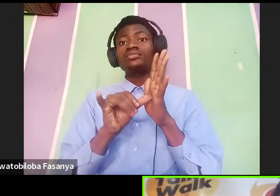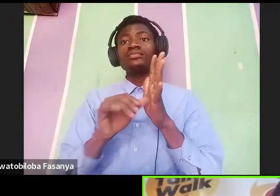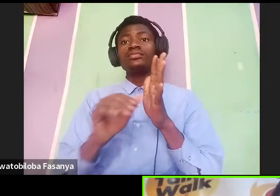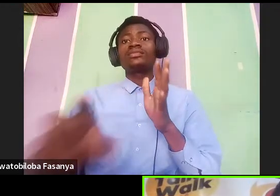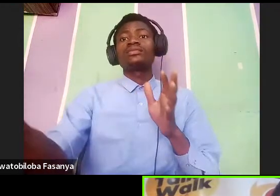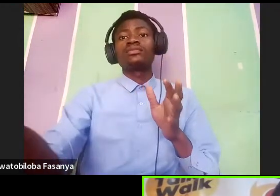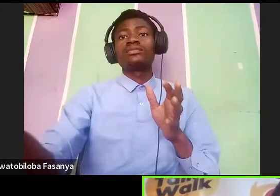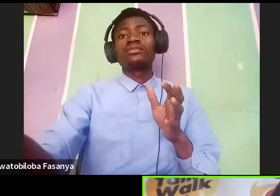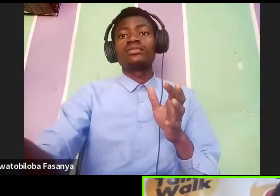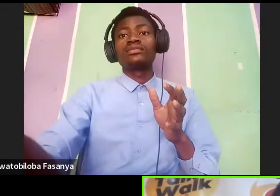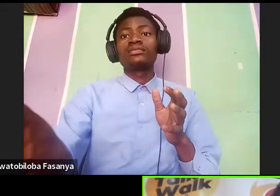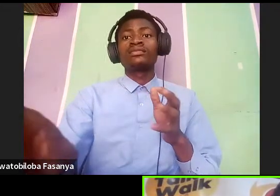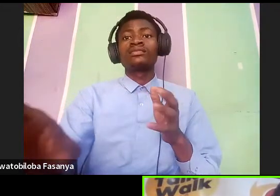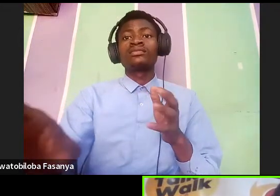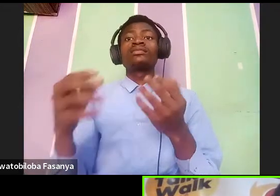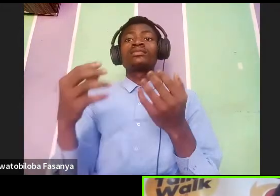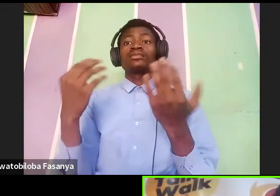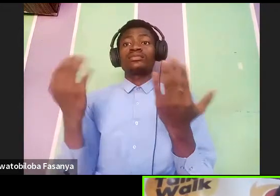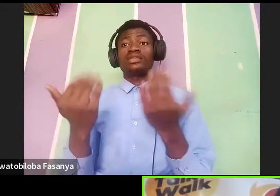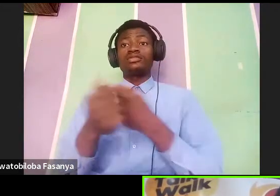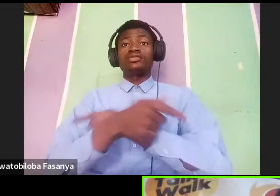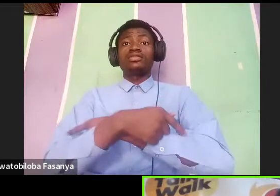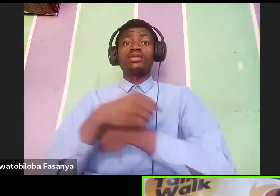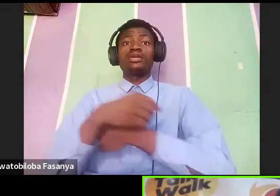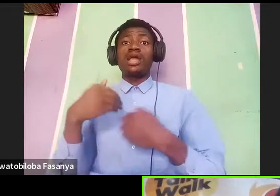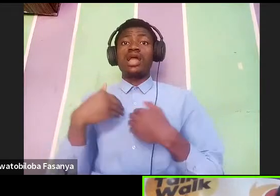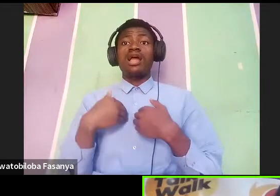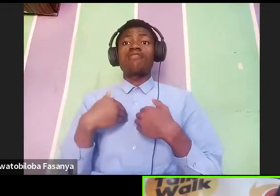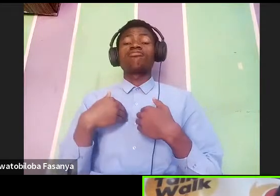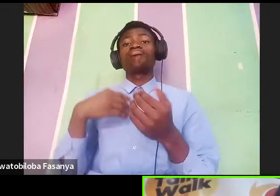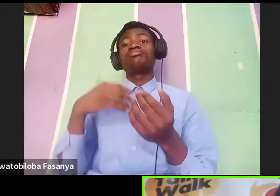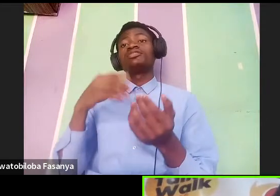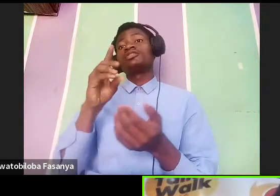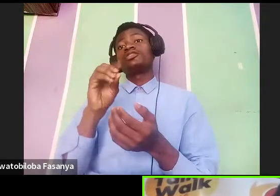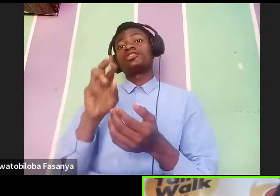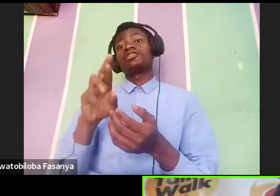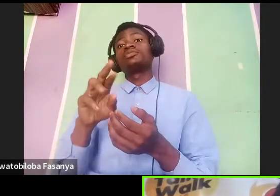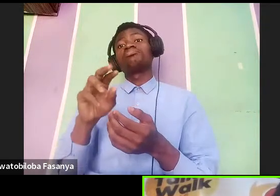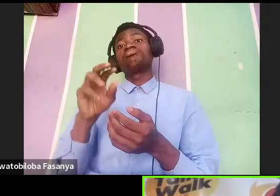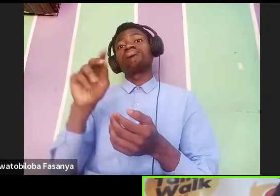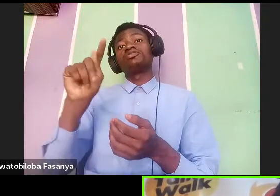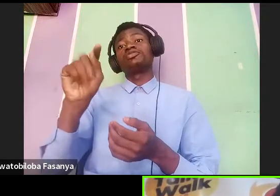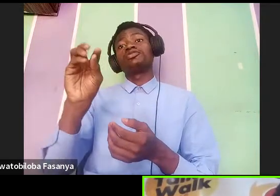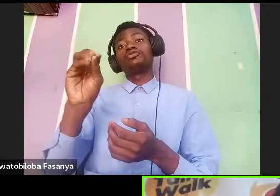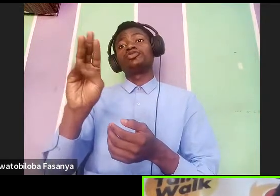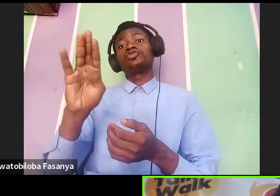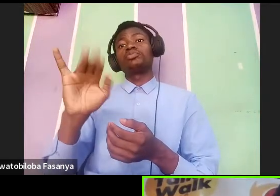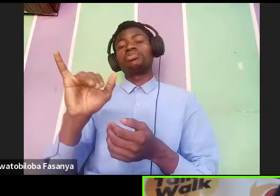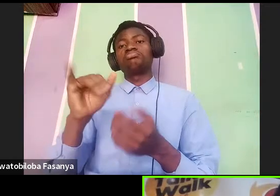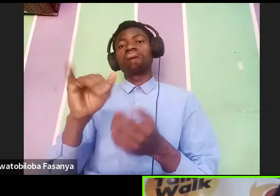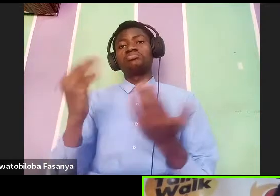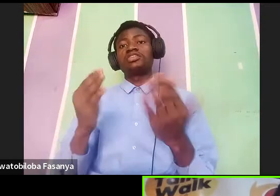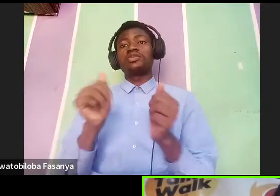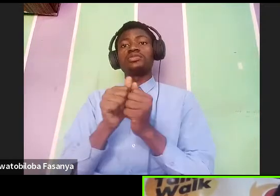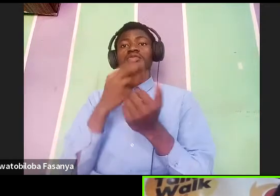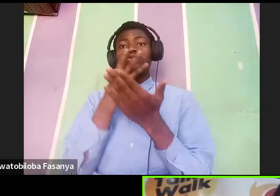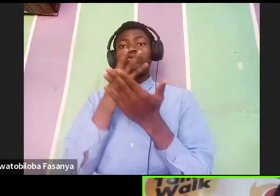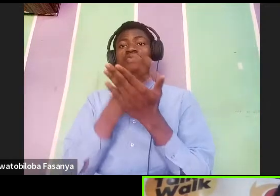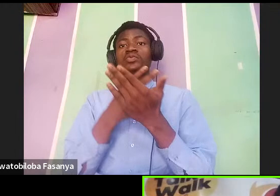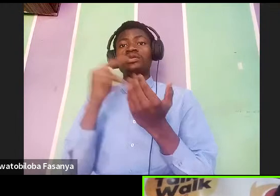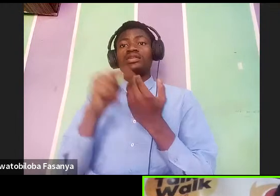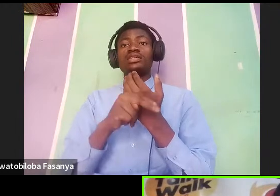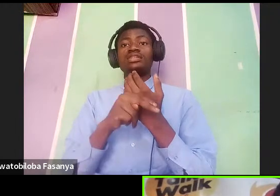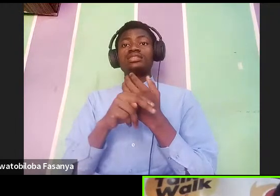the head of medical services and wellness HMO. Is doing a fantastic job in making sure that all our enrollees